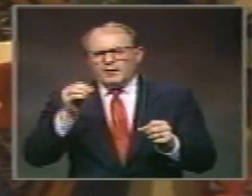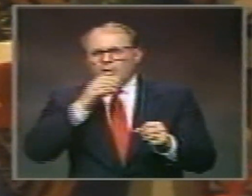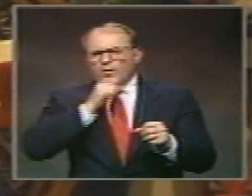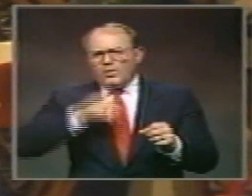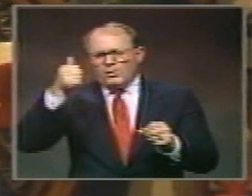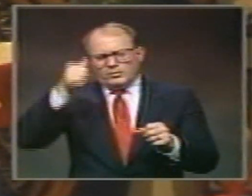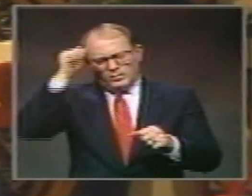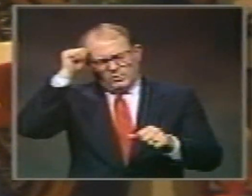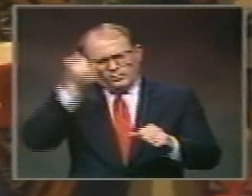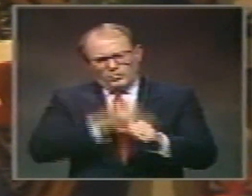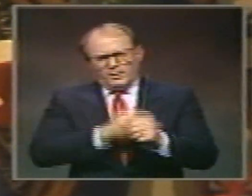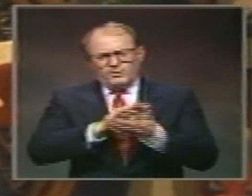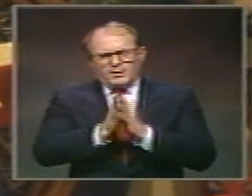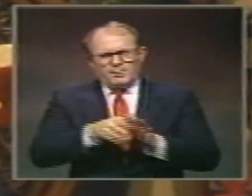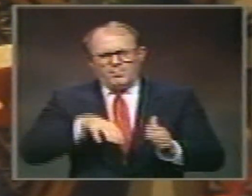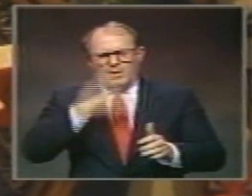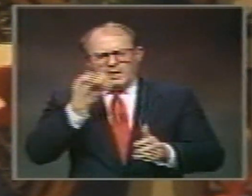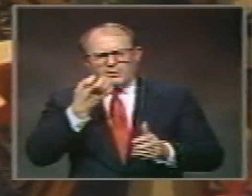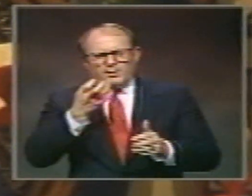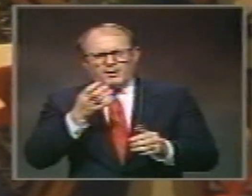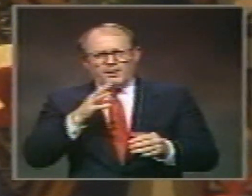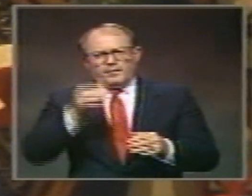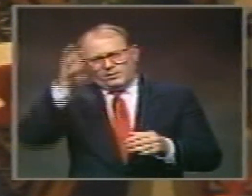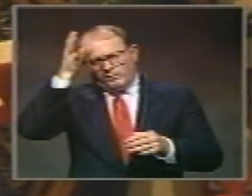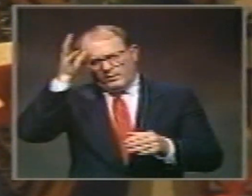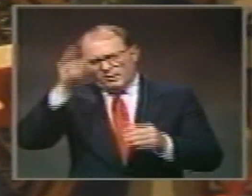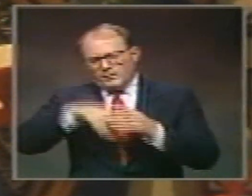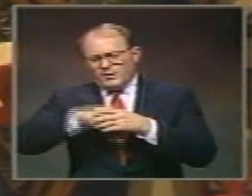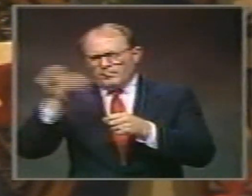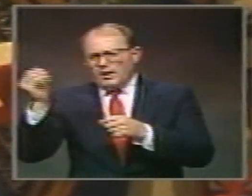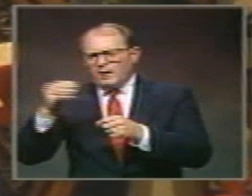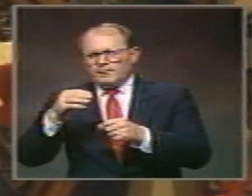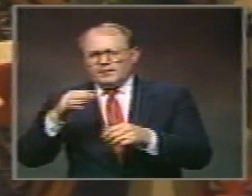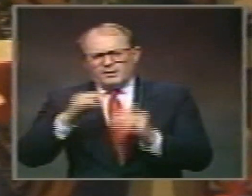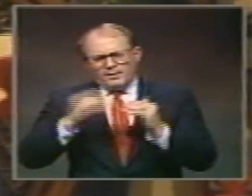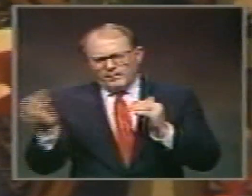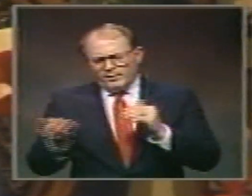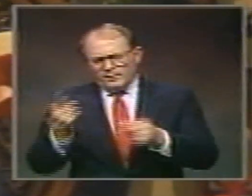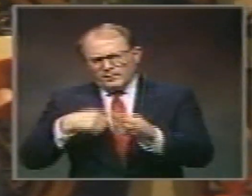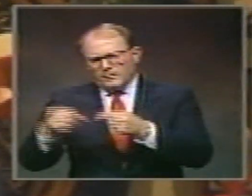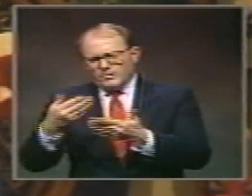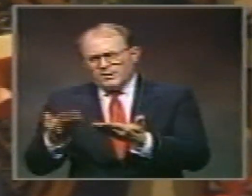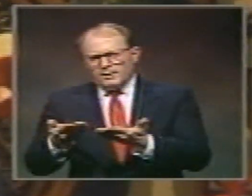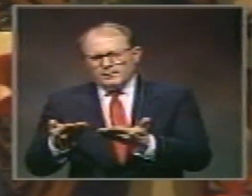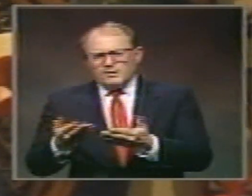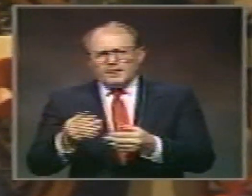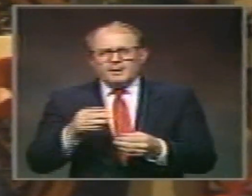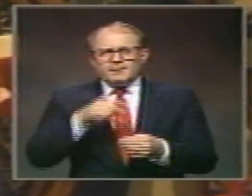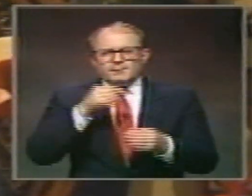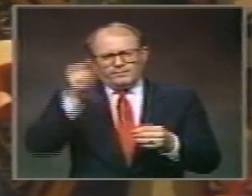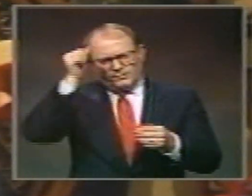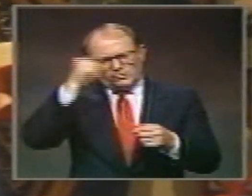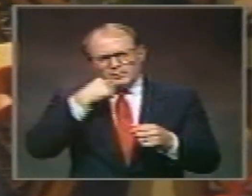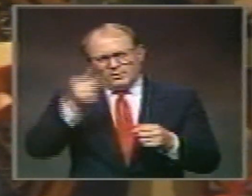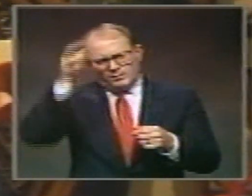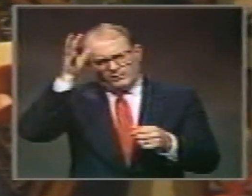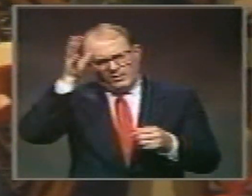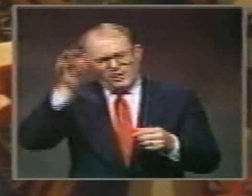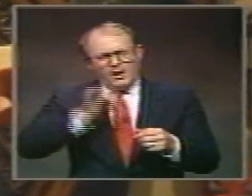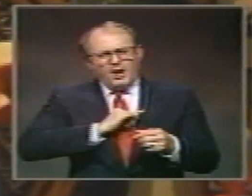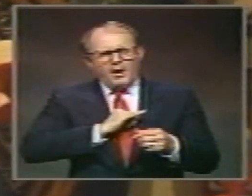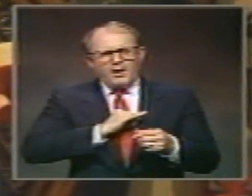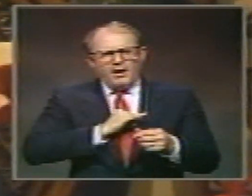and would not go in. Therefore came his father out and entreated him. And he answering said to his father, Lo, these